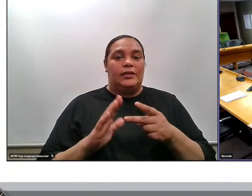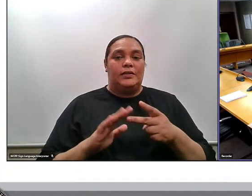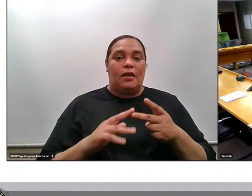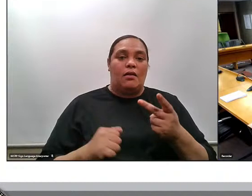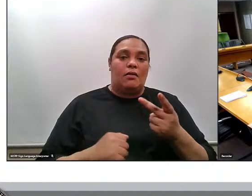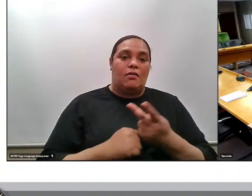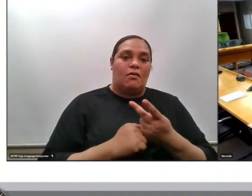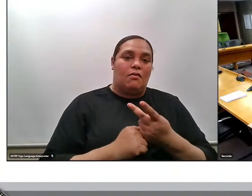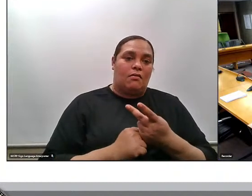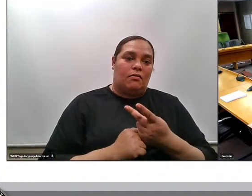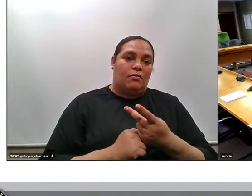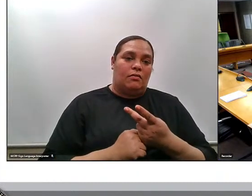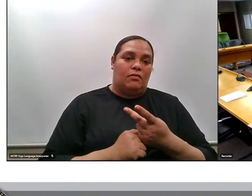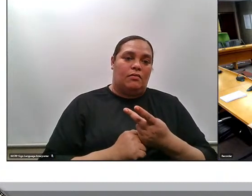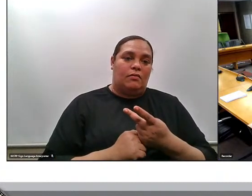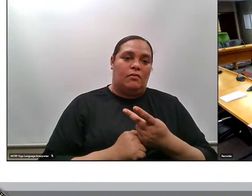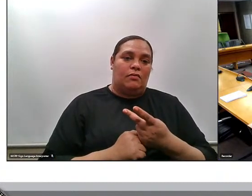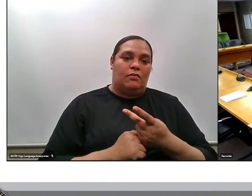seconders?